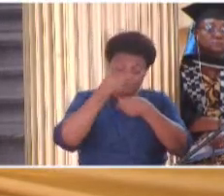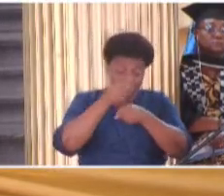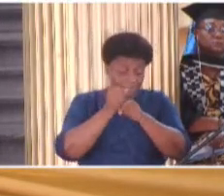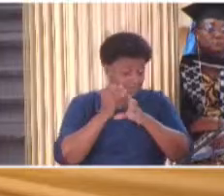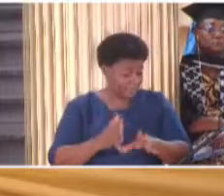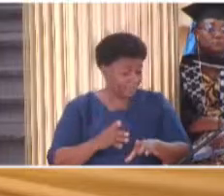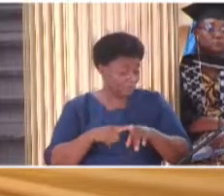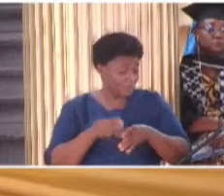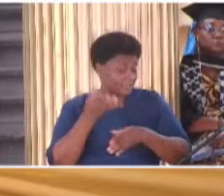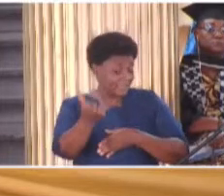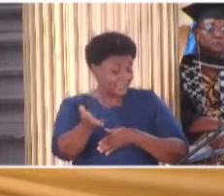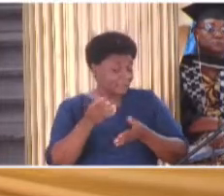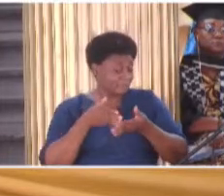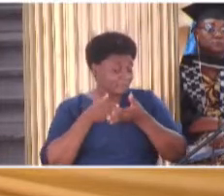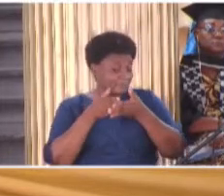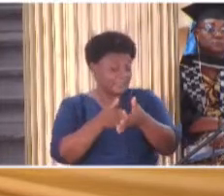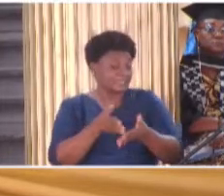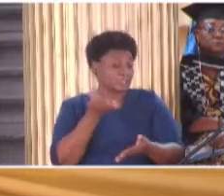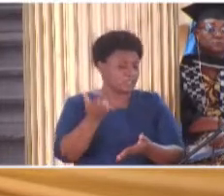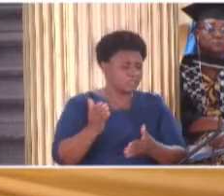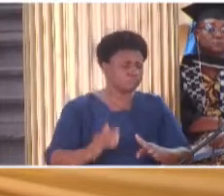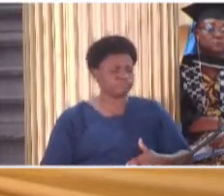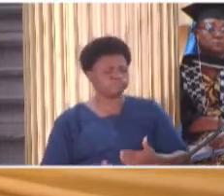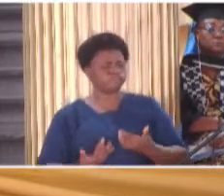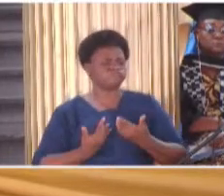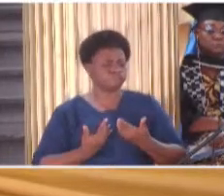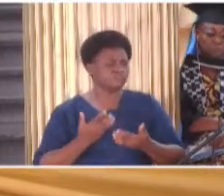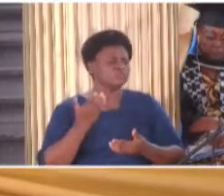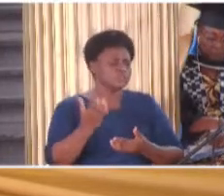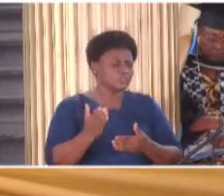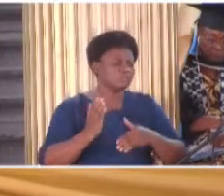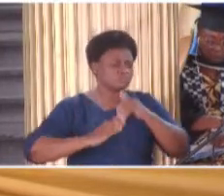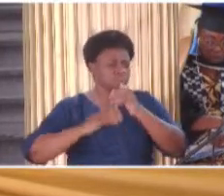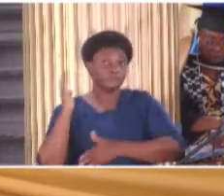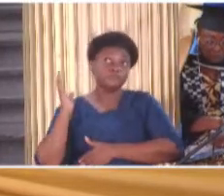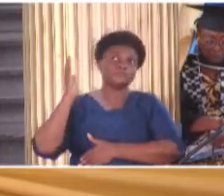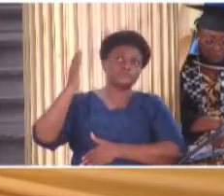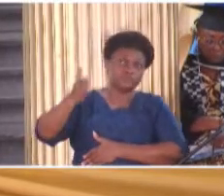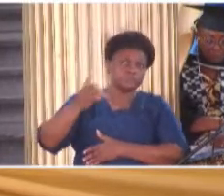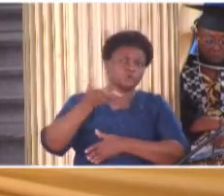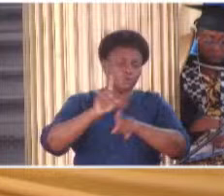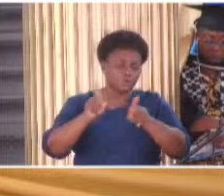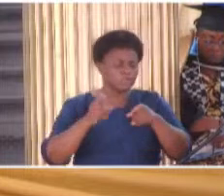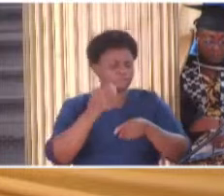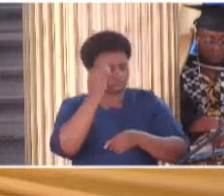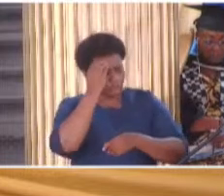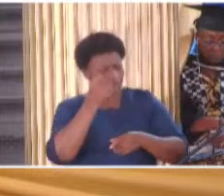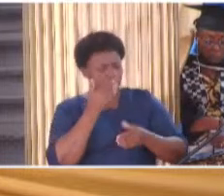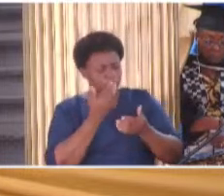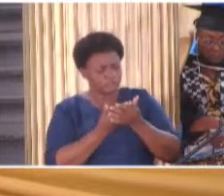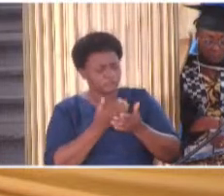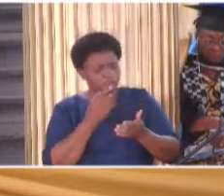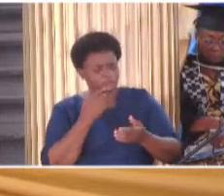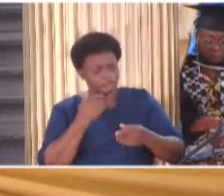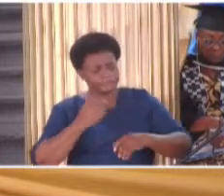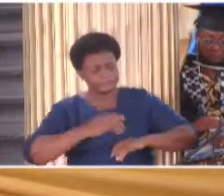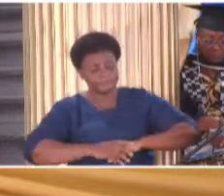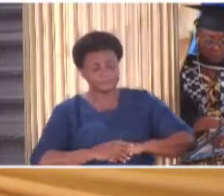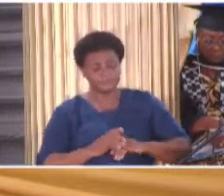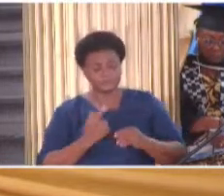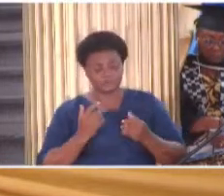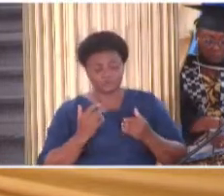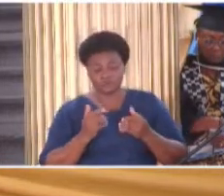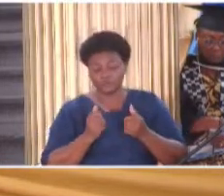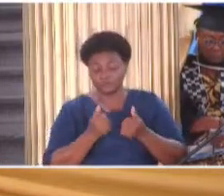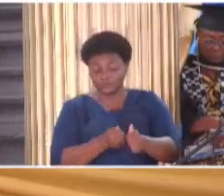to lead, dare to inspire, and dare to build a future where knowledge is a force for good. As we embark on this